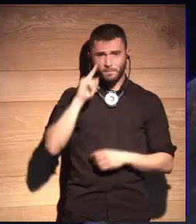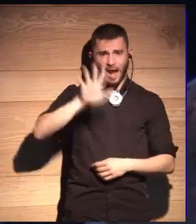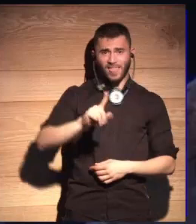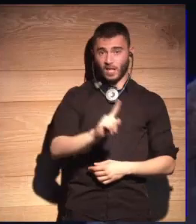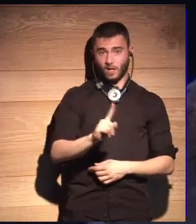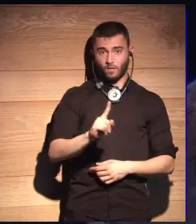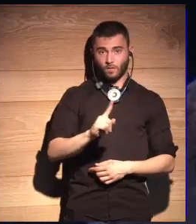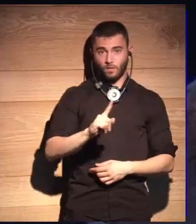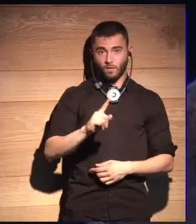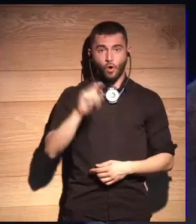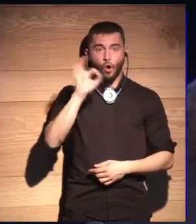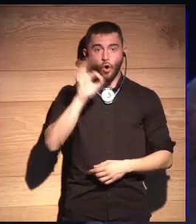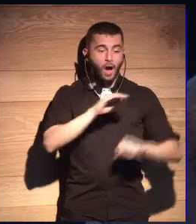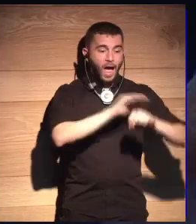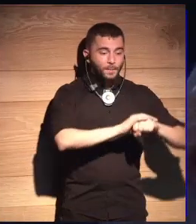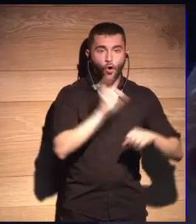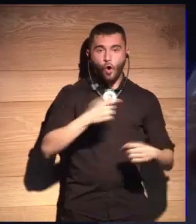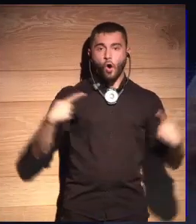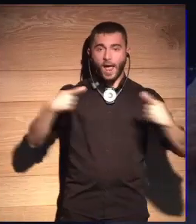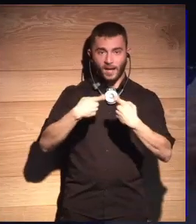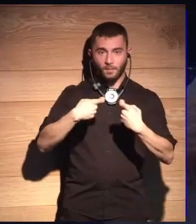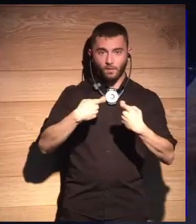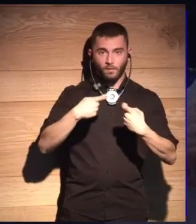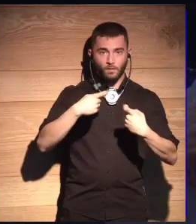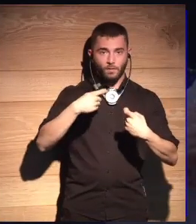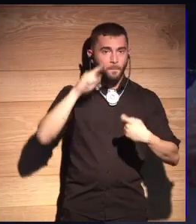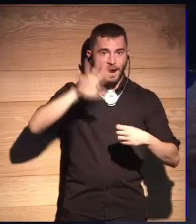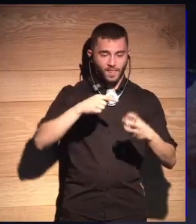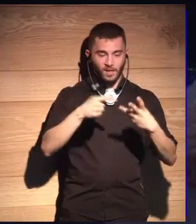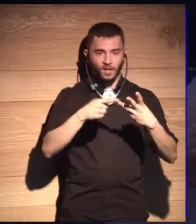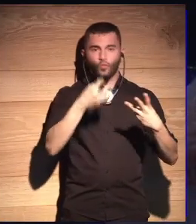no independent place. I think that